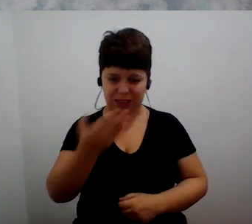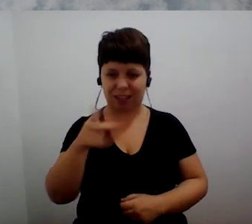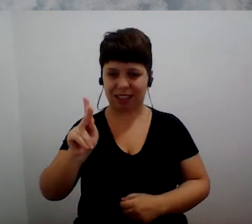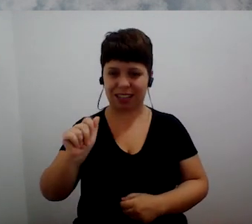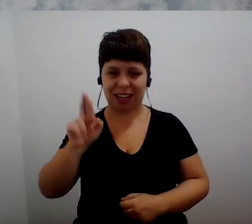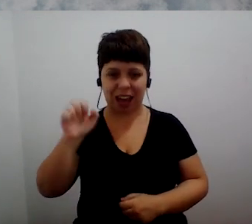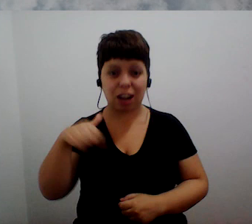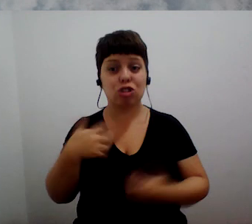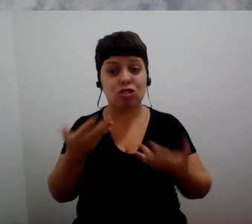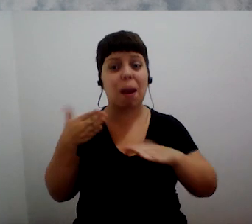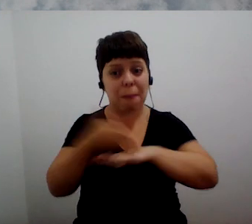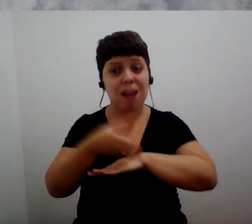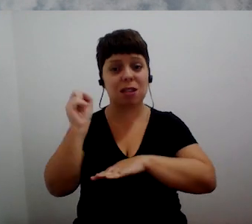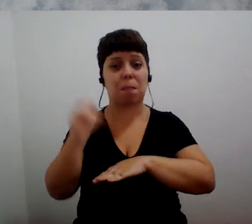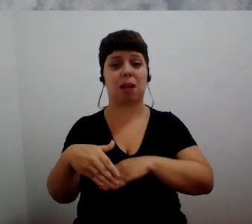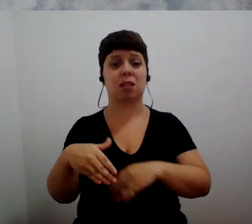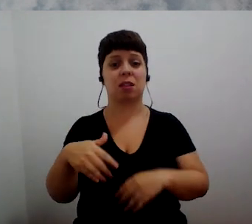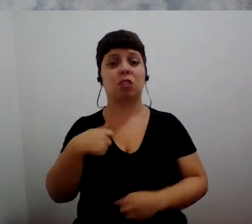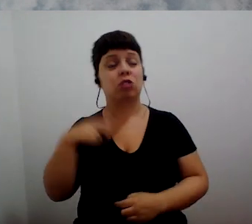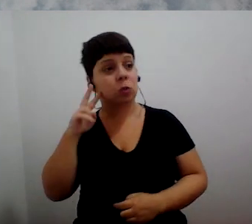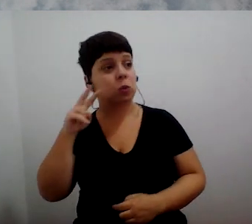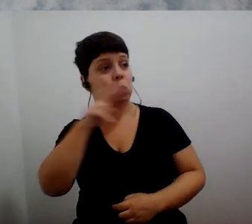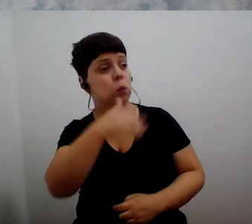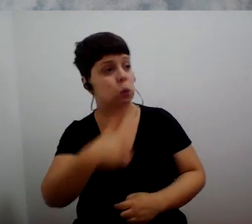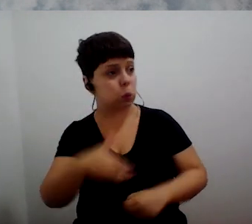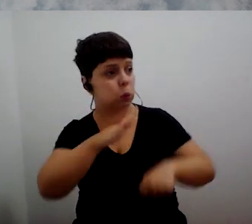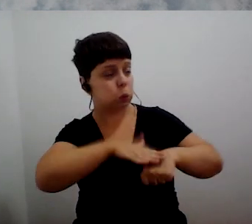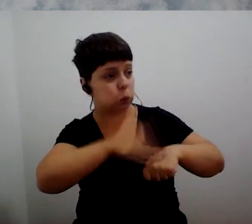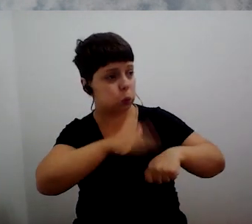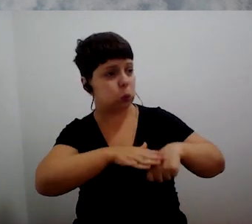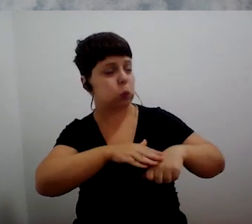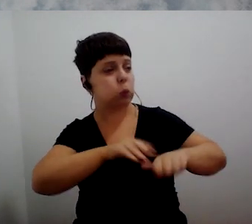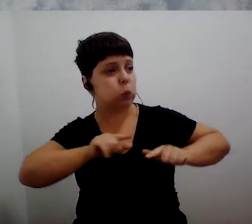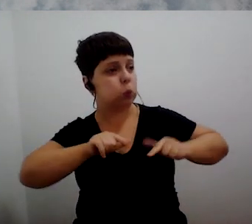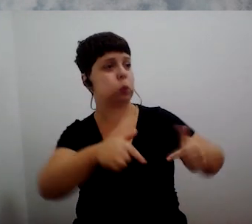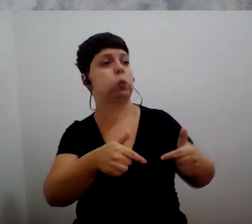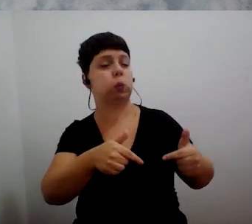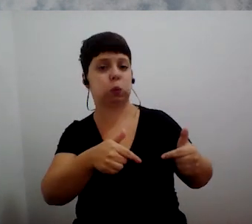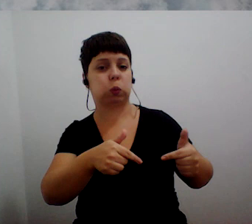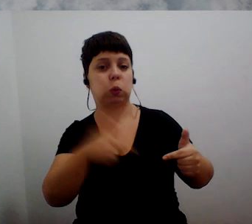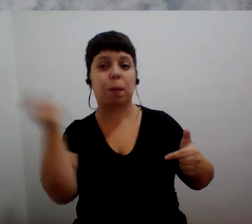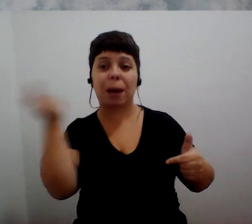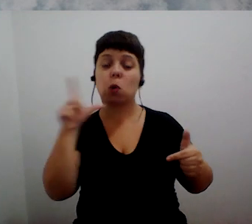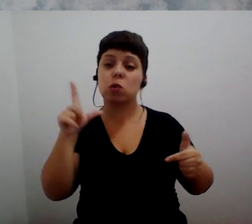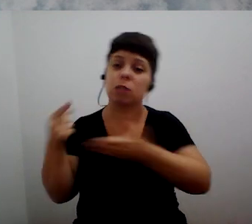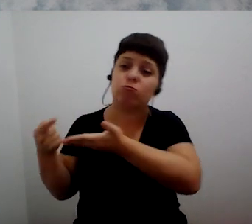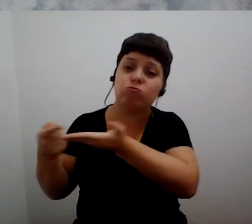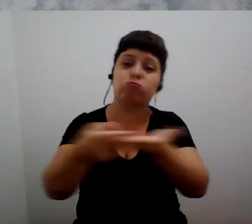the government's initiative to make this run in a good way,